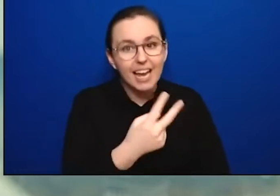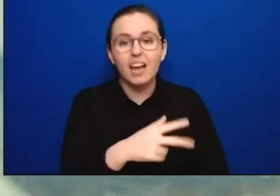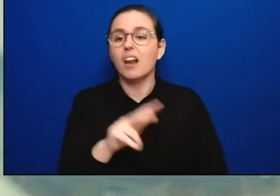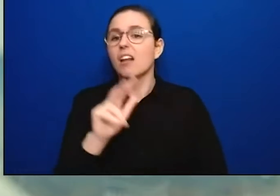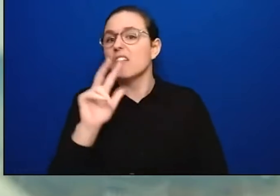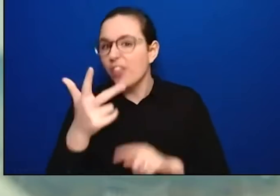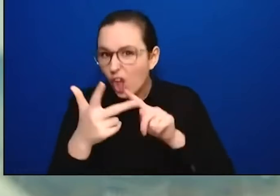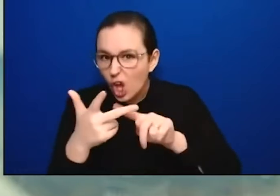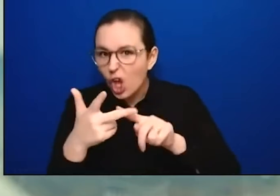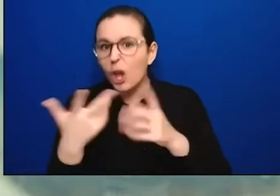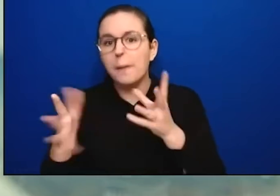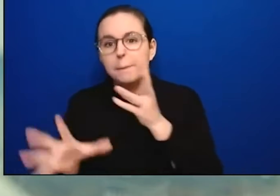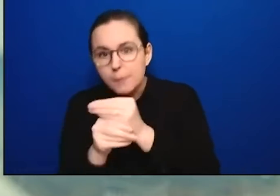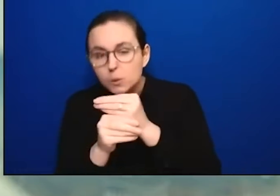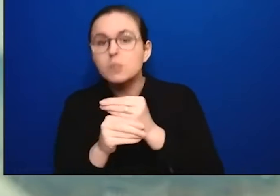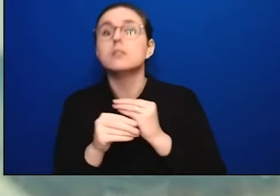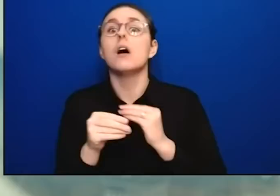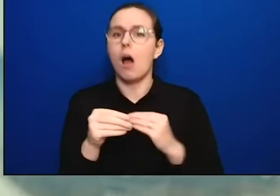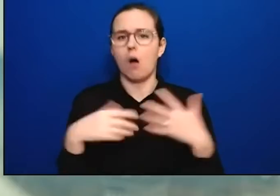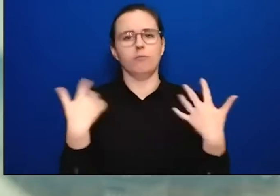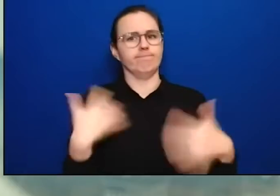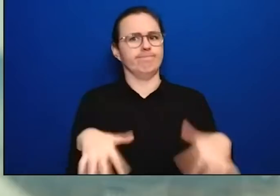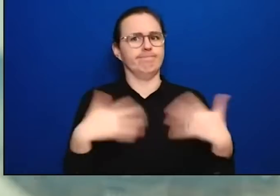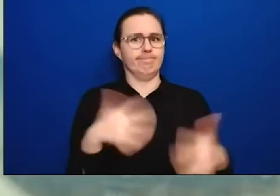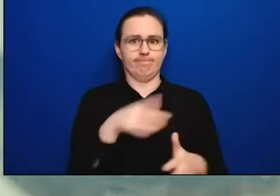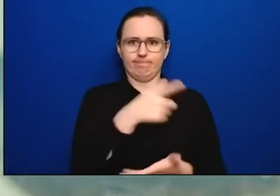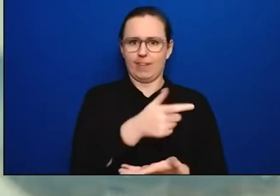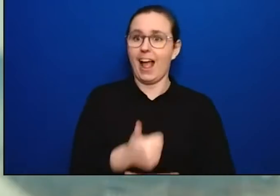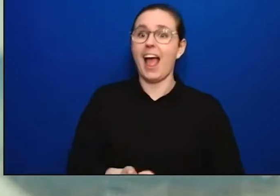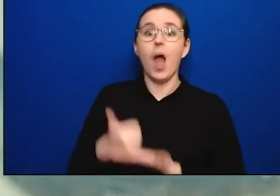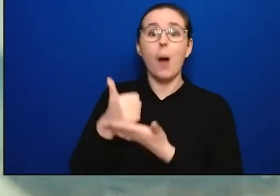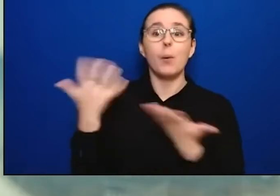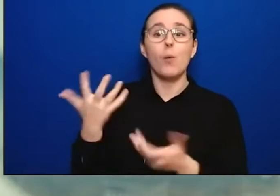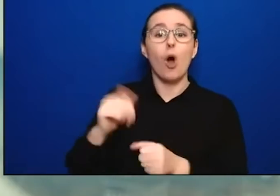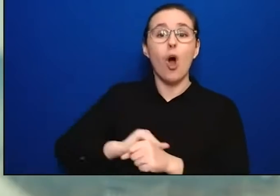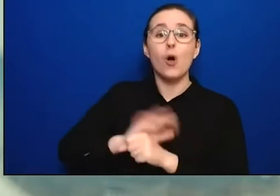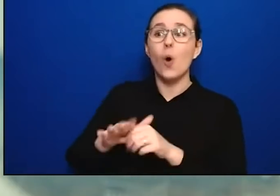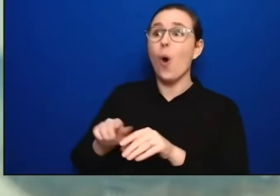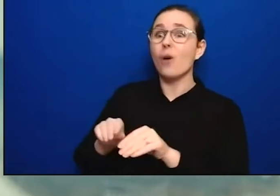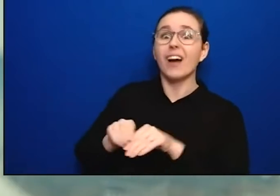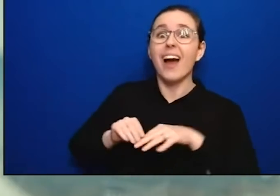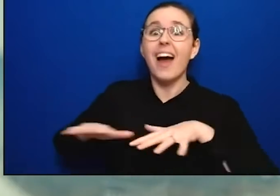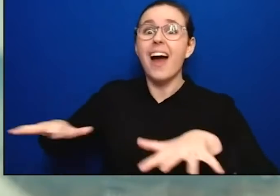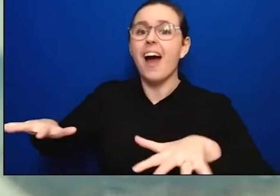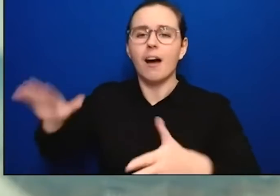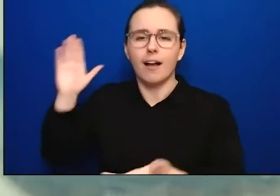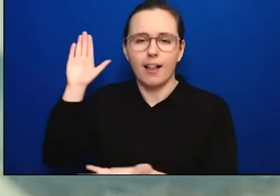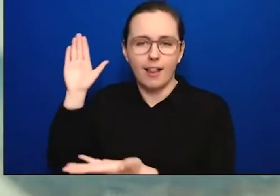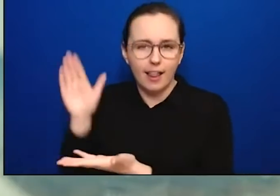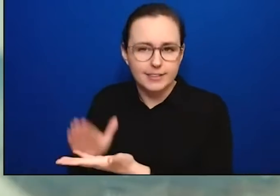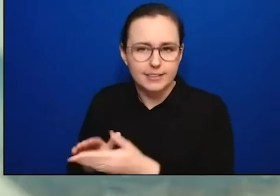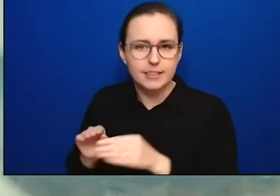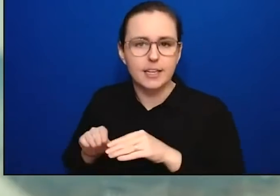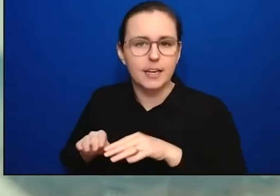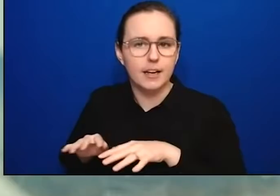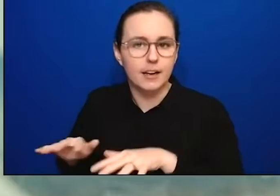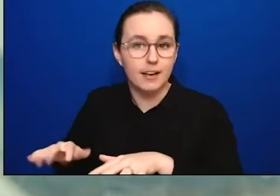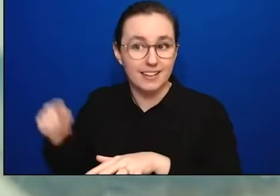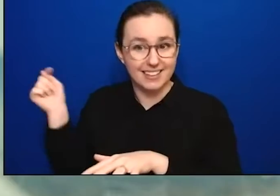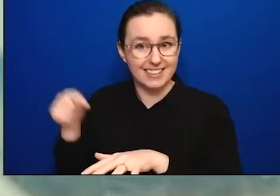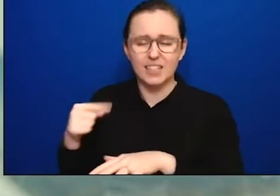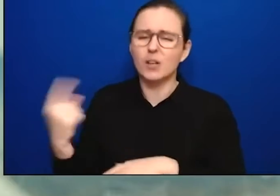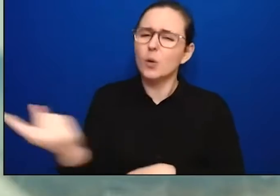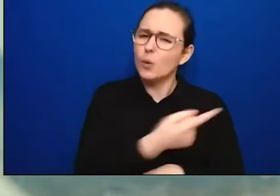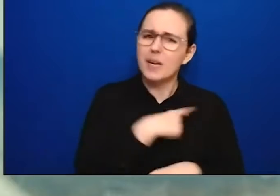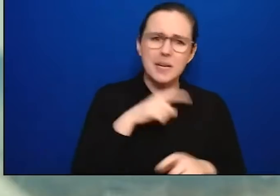or our booster, it is an essential commitment we make to stopping the rapid spread of COVID-19, that critical action we take that